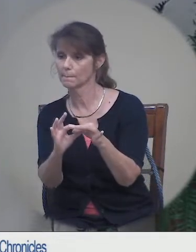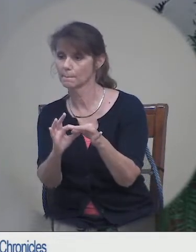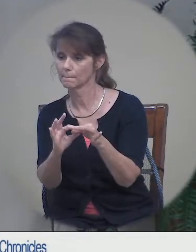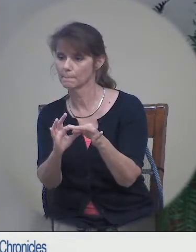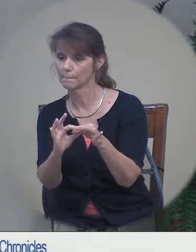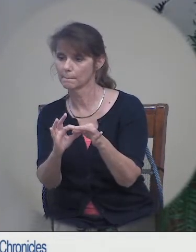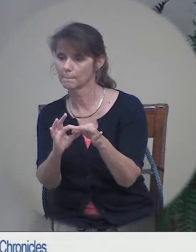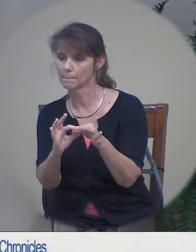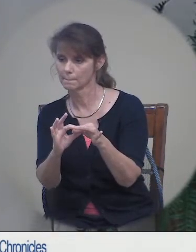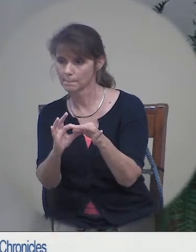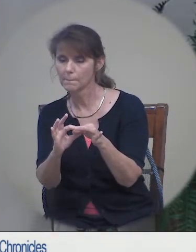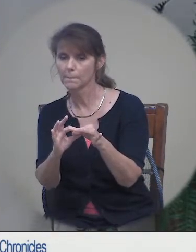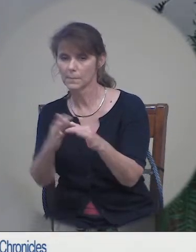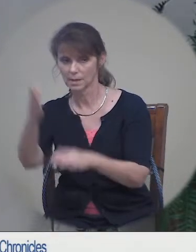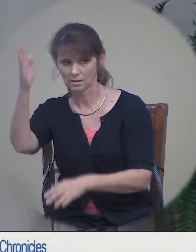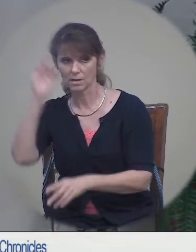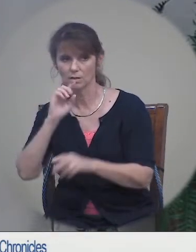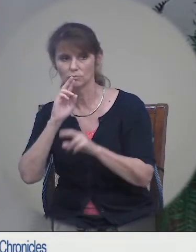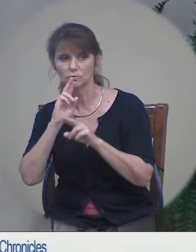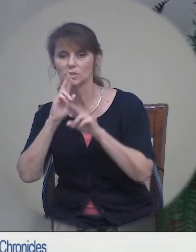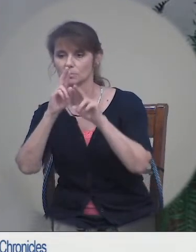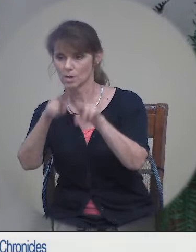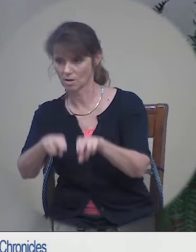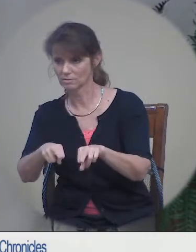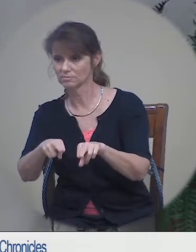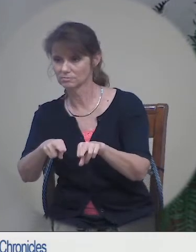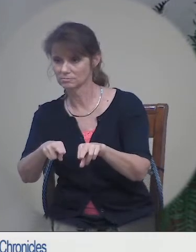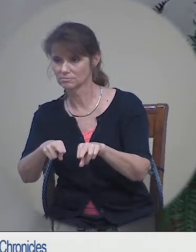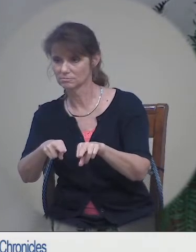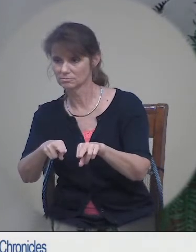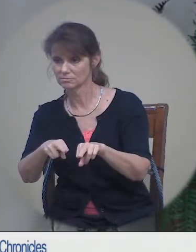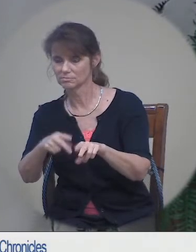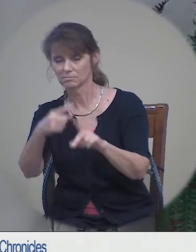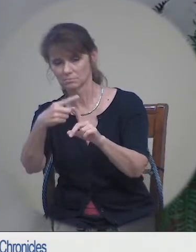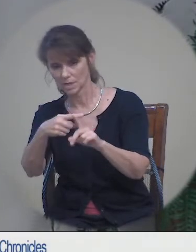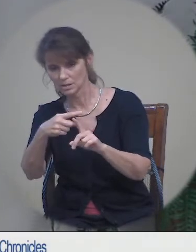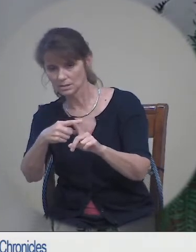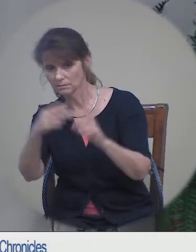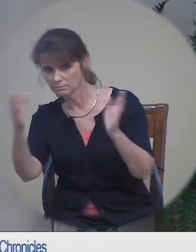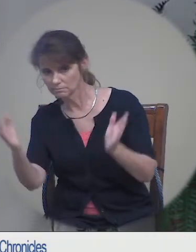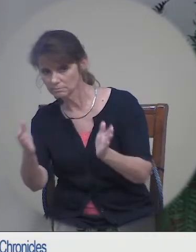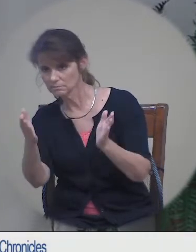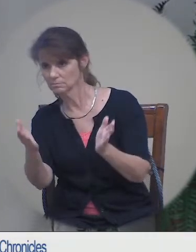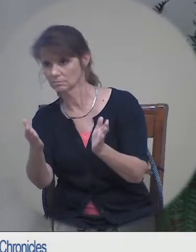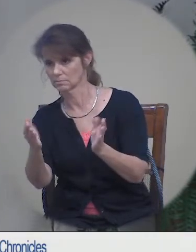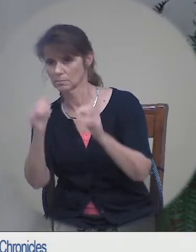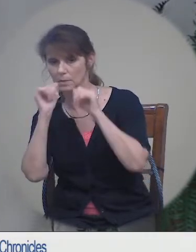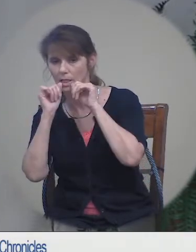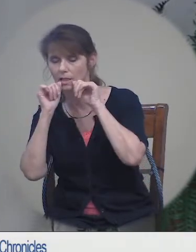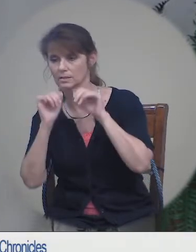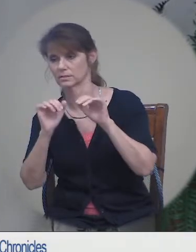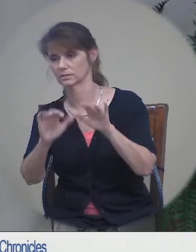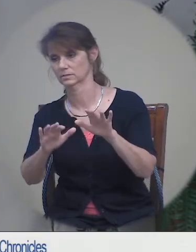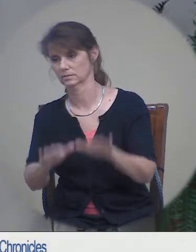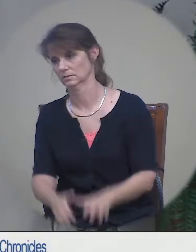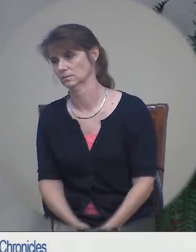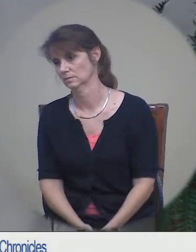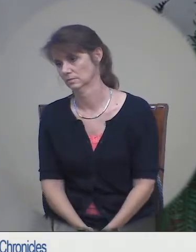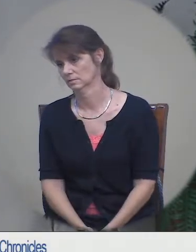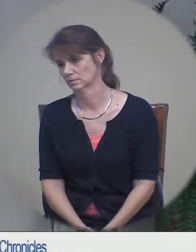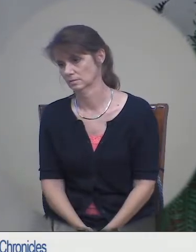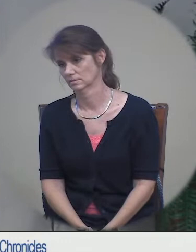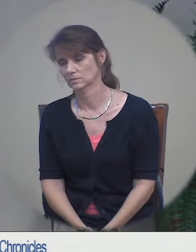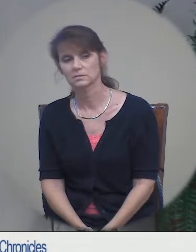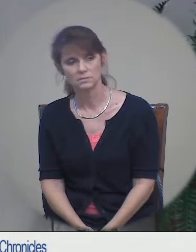way God's responded to their seeking him. He healed them. I think that's a cool picture as well. I mean,